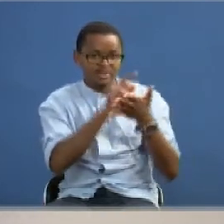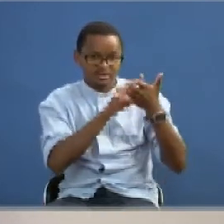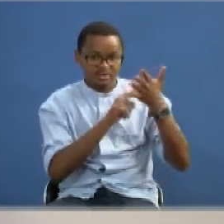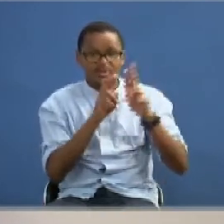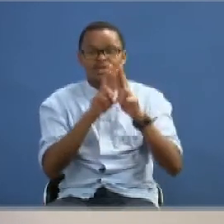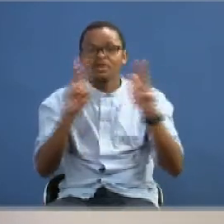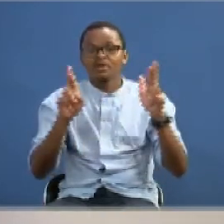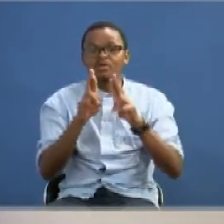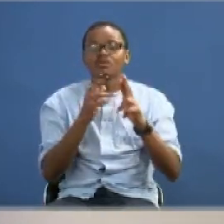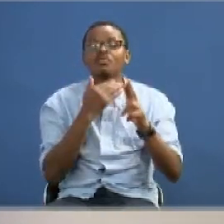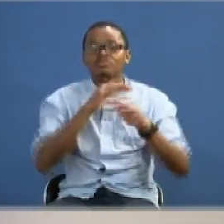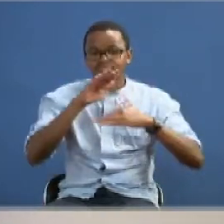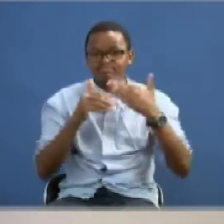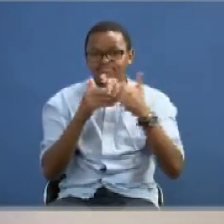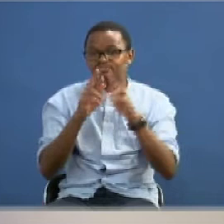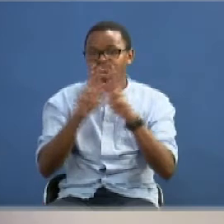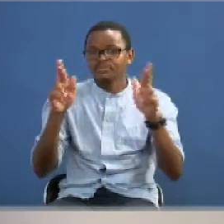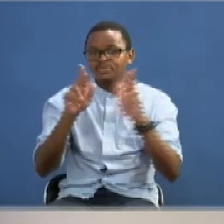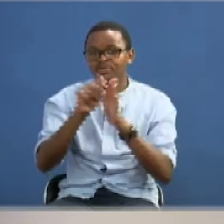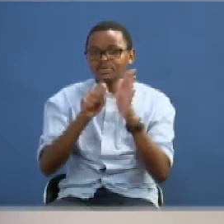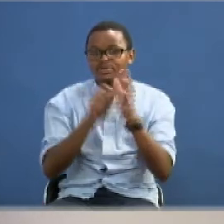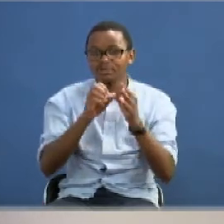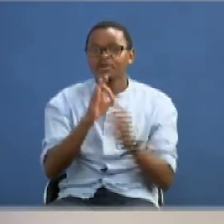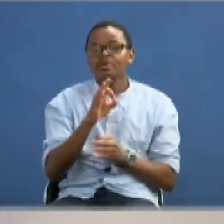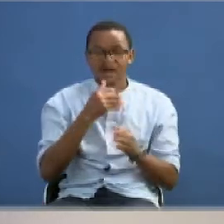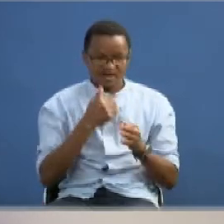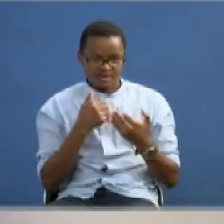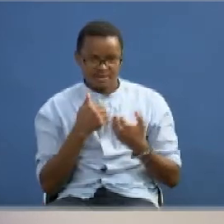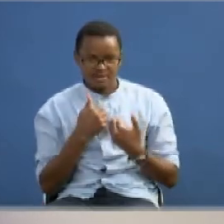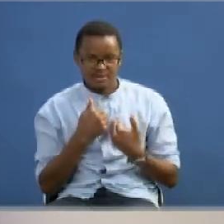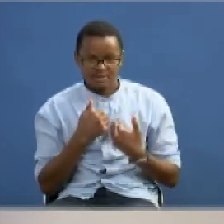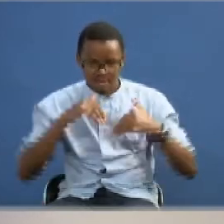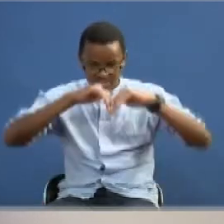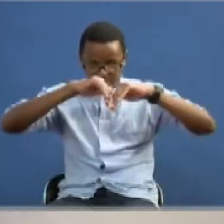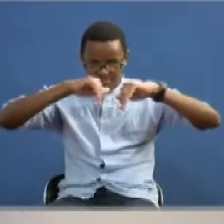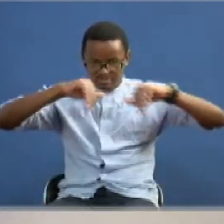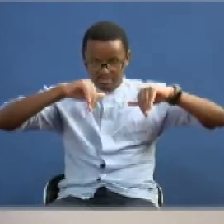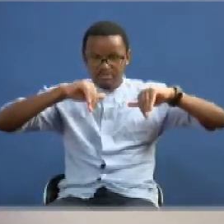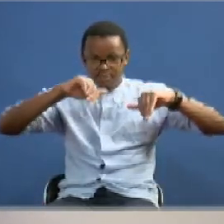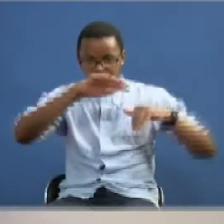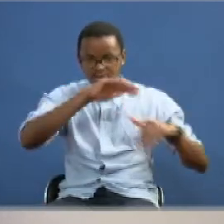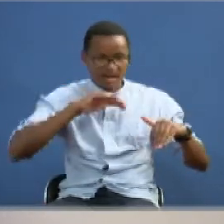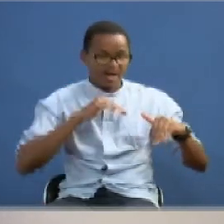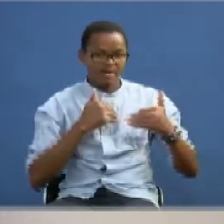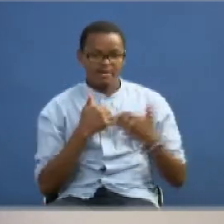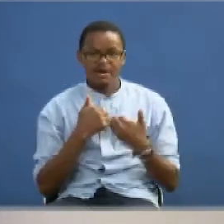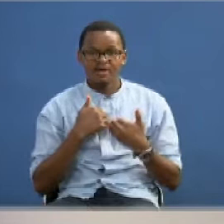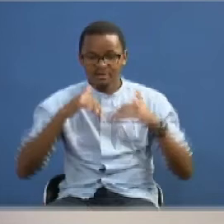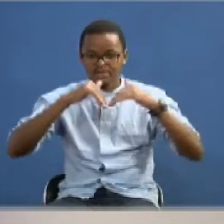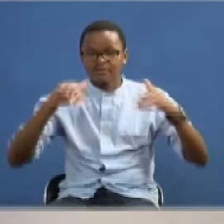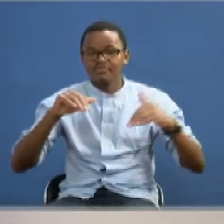that I would say all counties are ready. That in terms of having isolation facilities, having